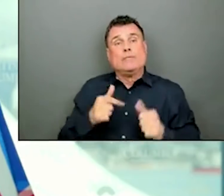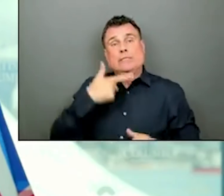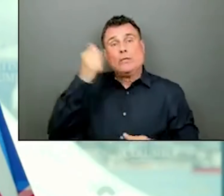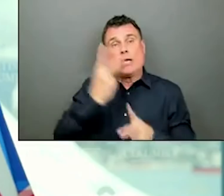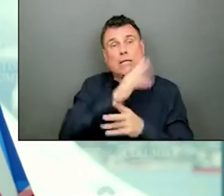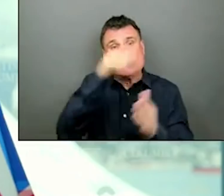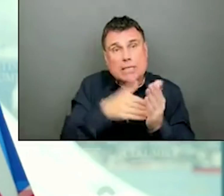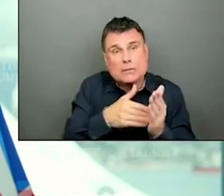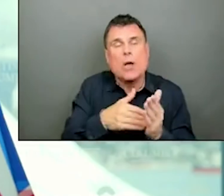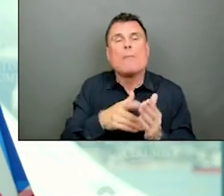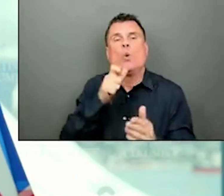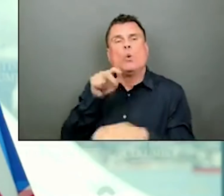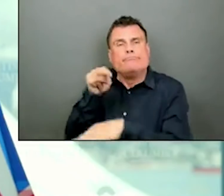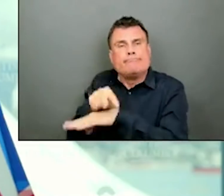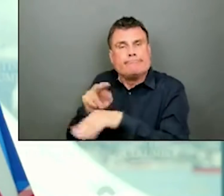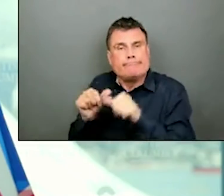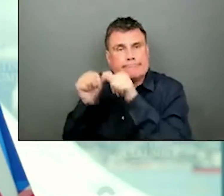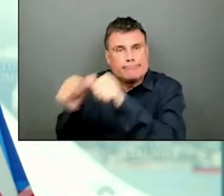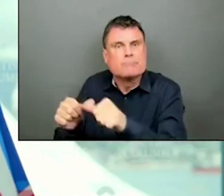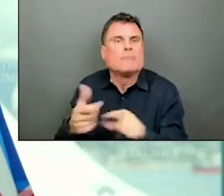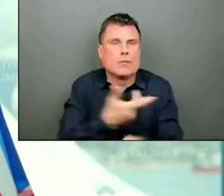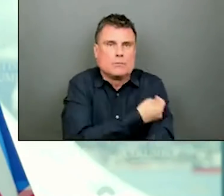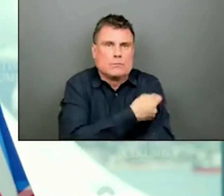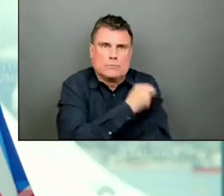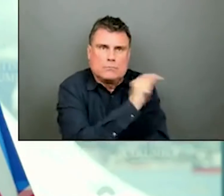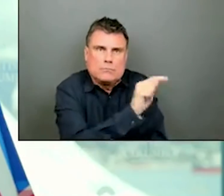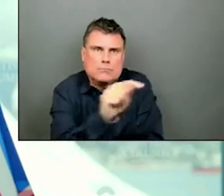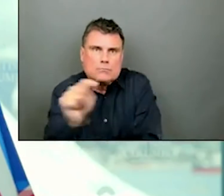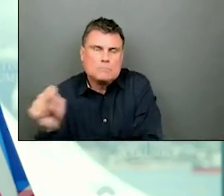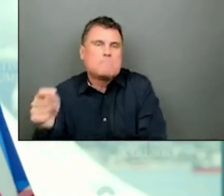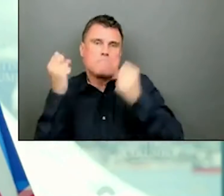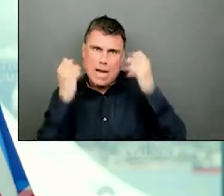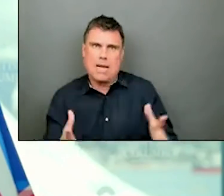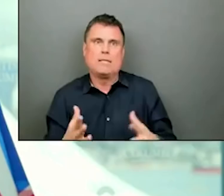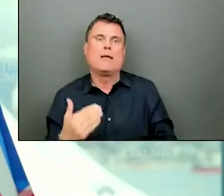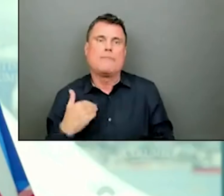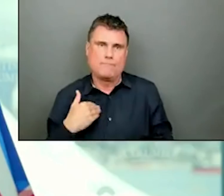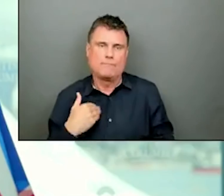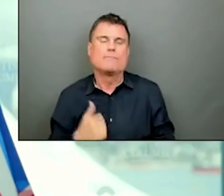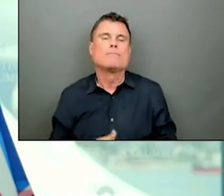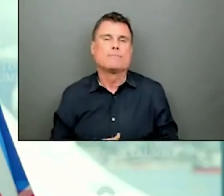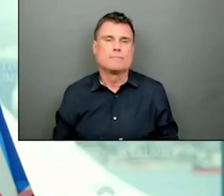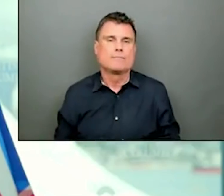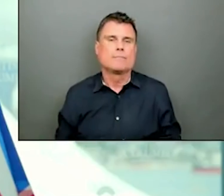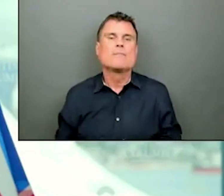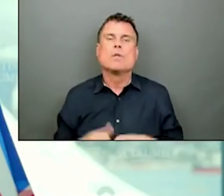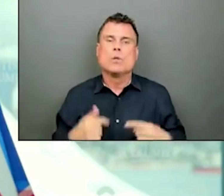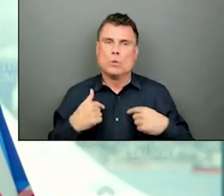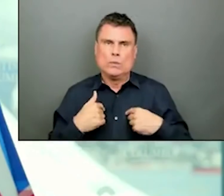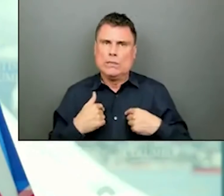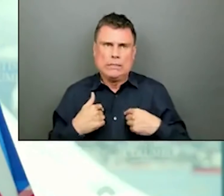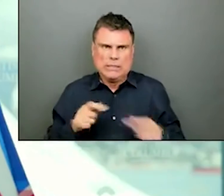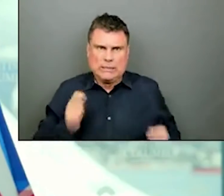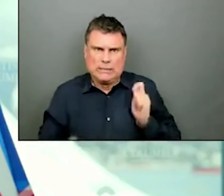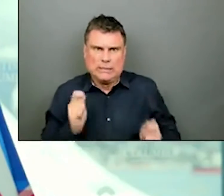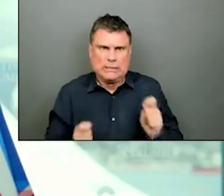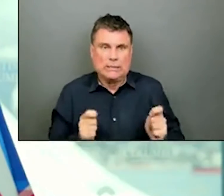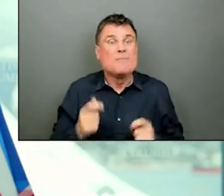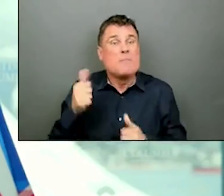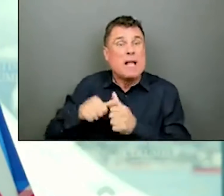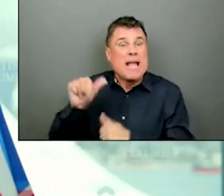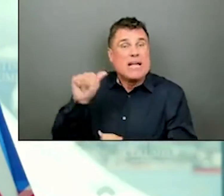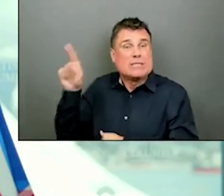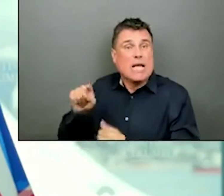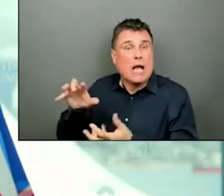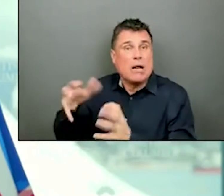system as well. In a matter of days, we adjusted to the safety signal for AstraZeneca and worked with the BC Pharmacy Association to